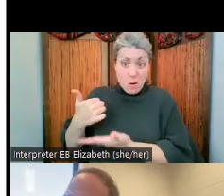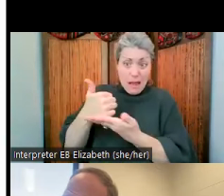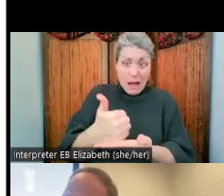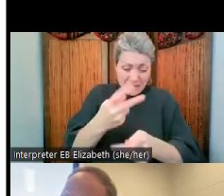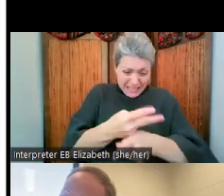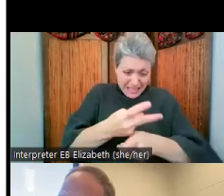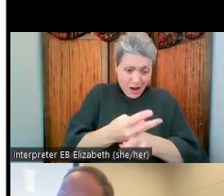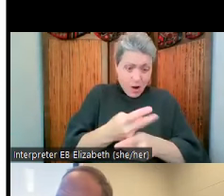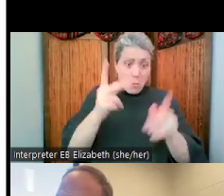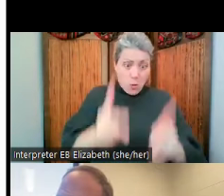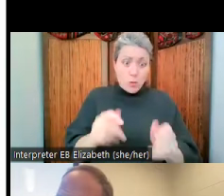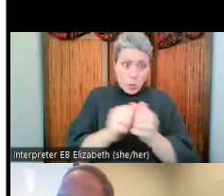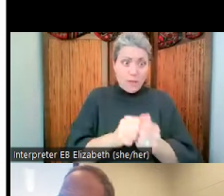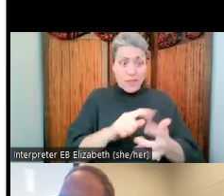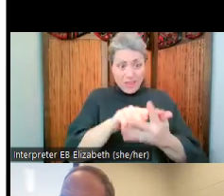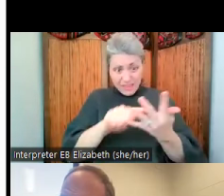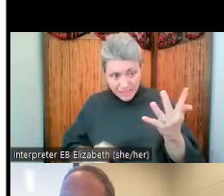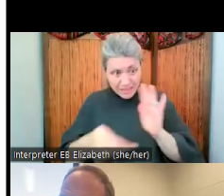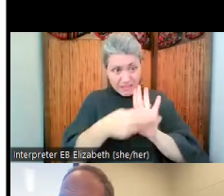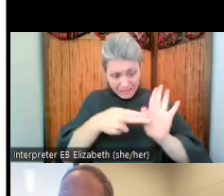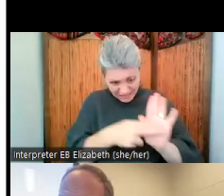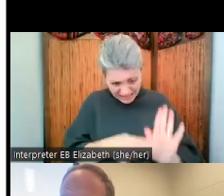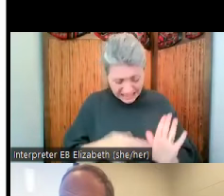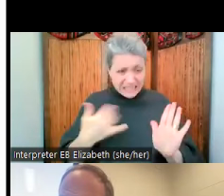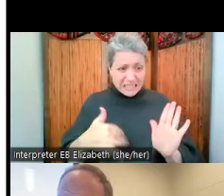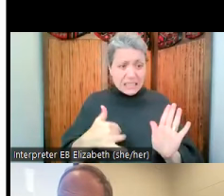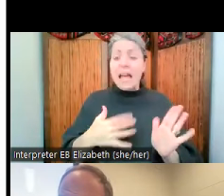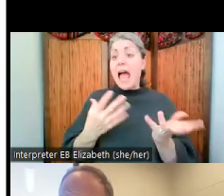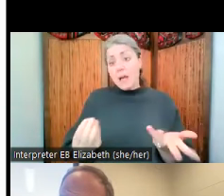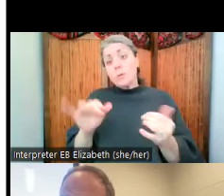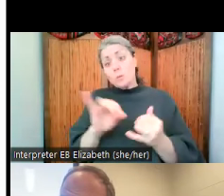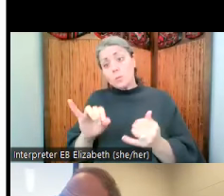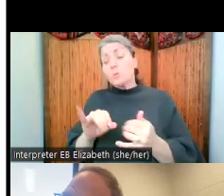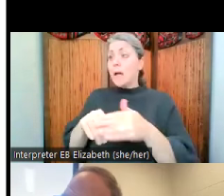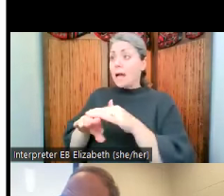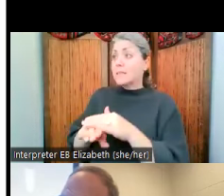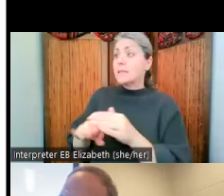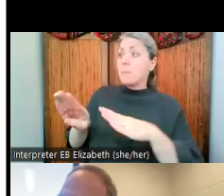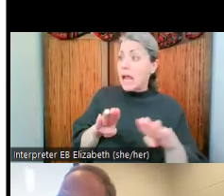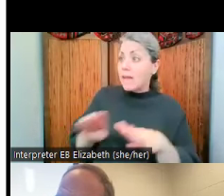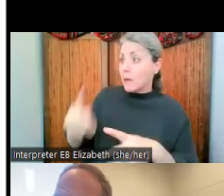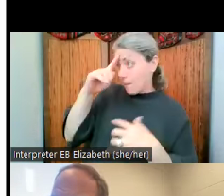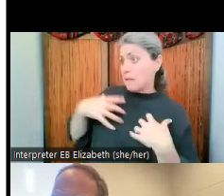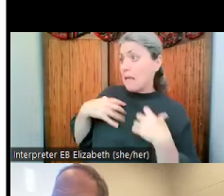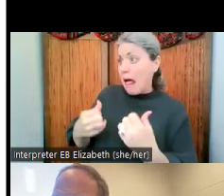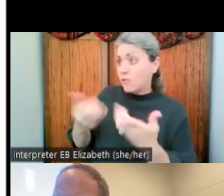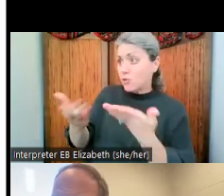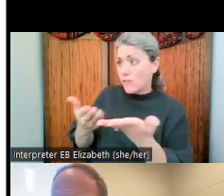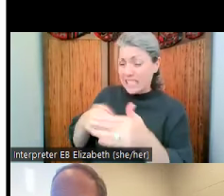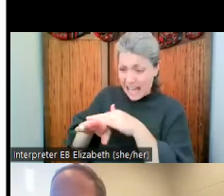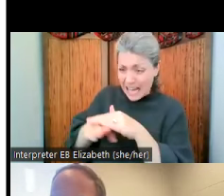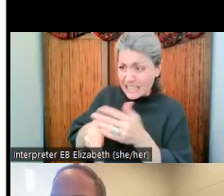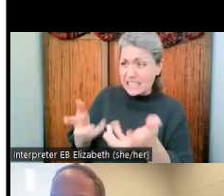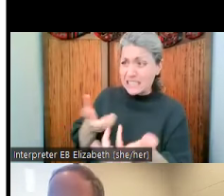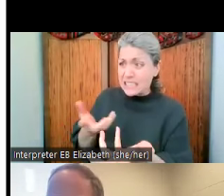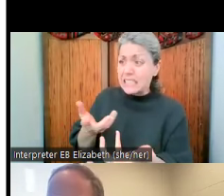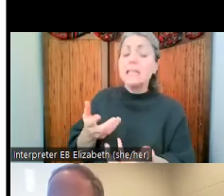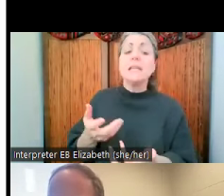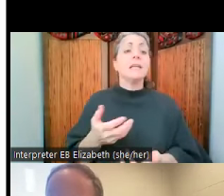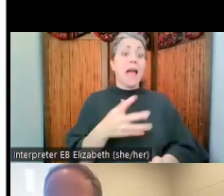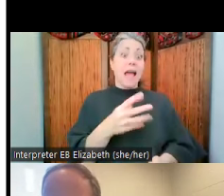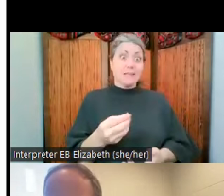great struggle that our patients have accessing behavioral and mental health services. And we should also mention parent and